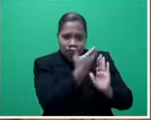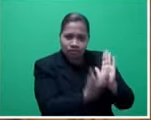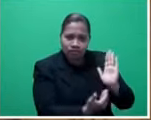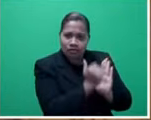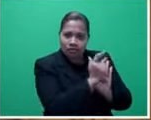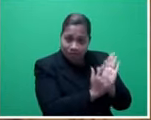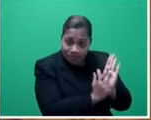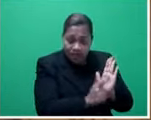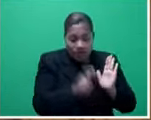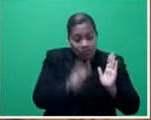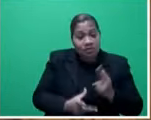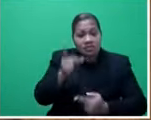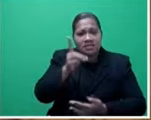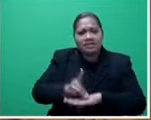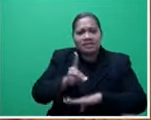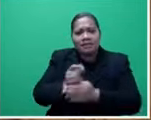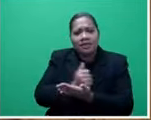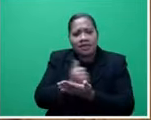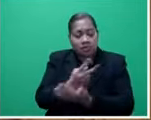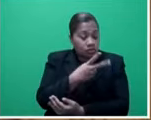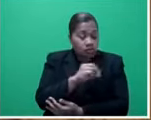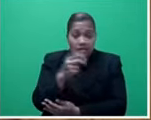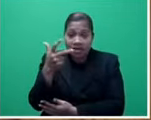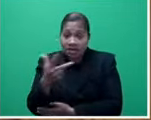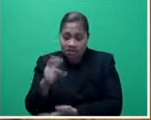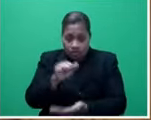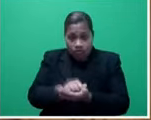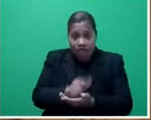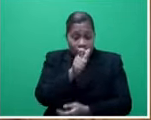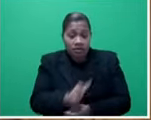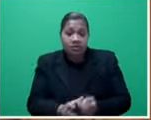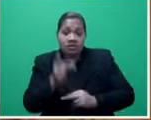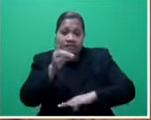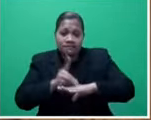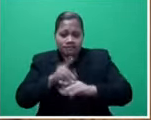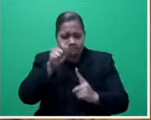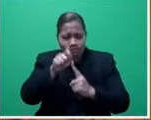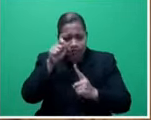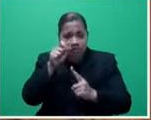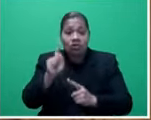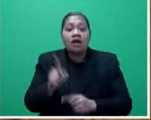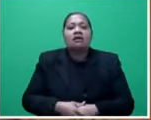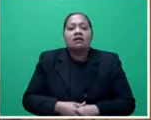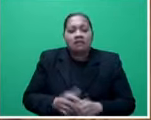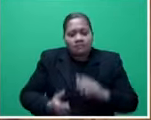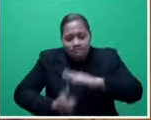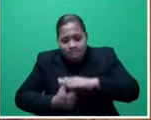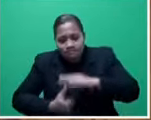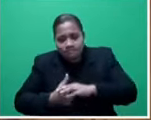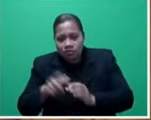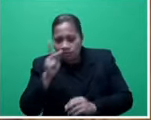of Person with Disabilities Act of 2018, right of person with disabilities specific to reasonable access to public transport